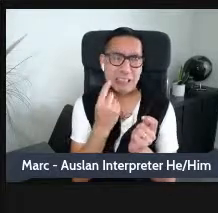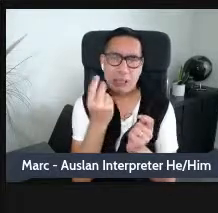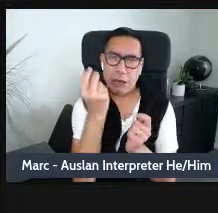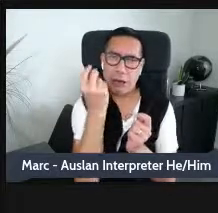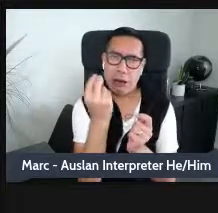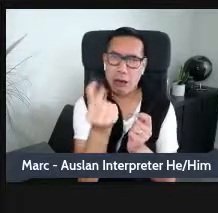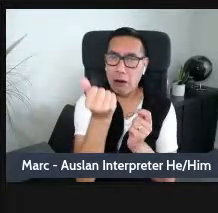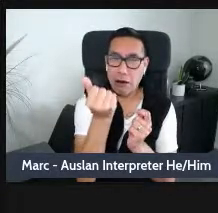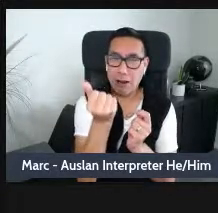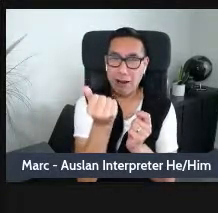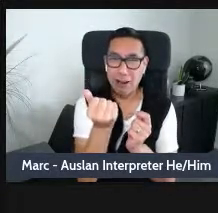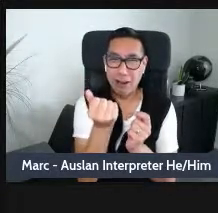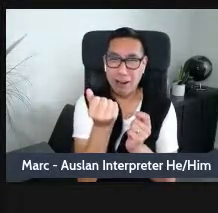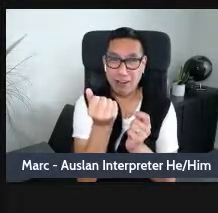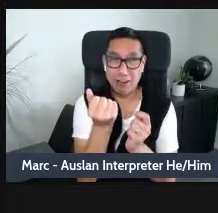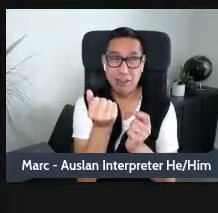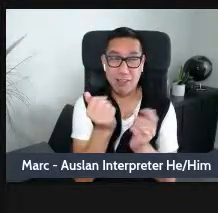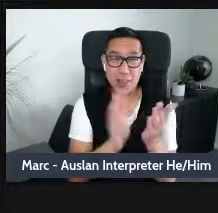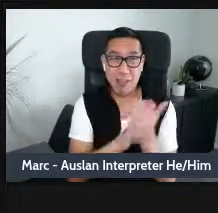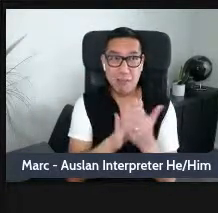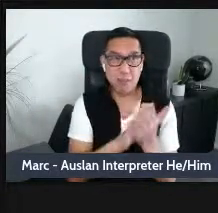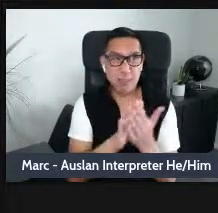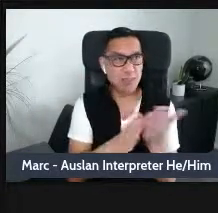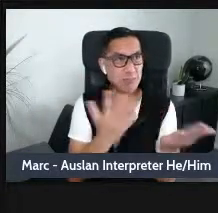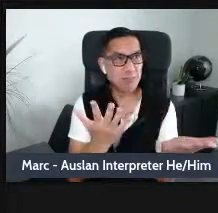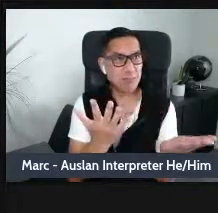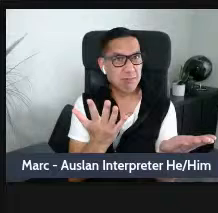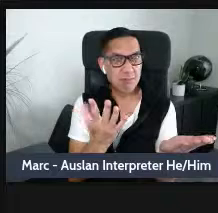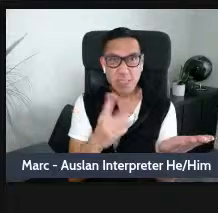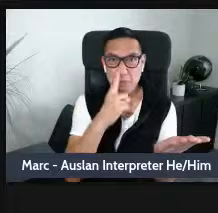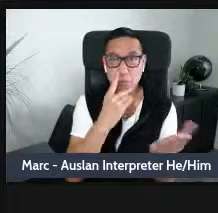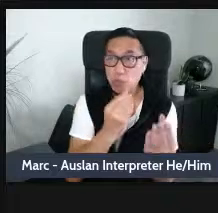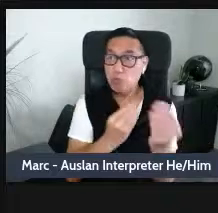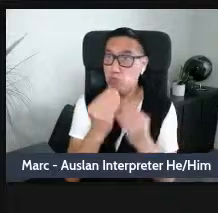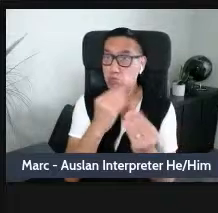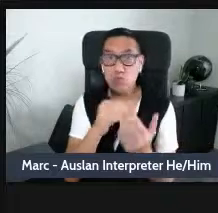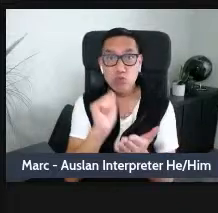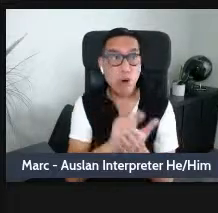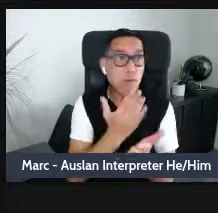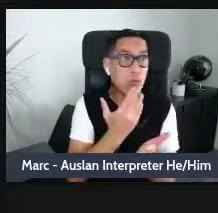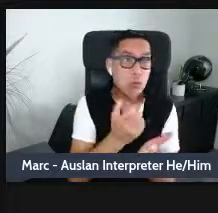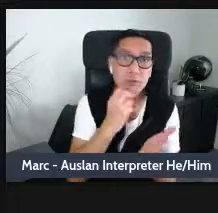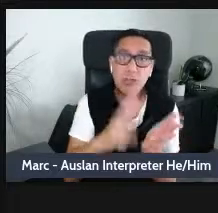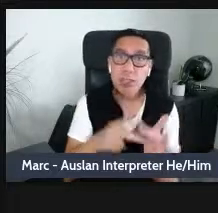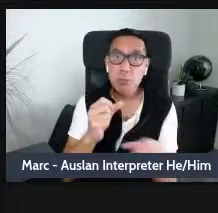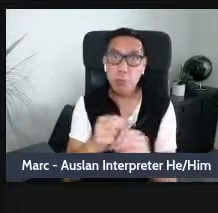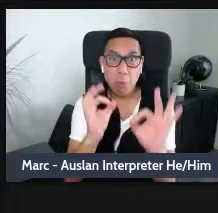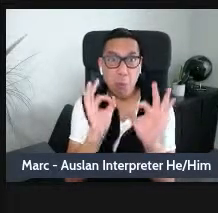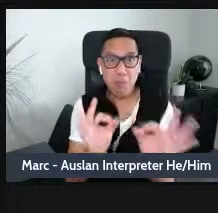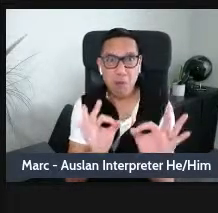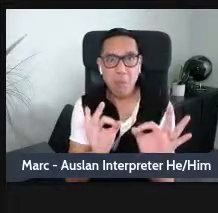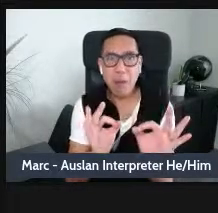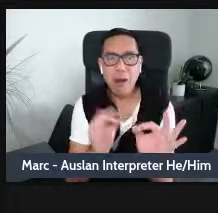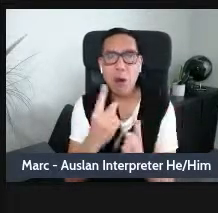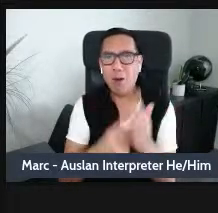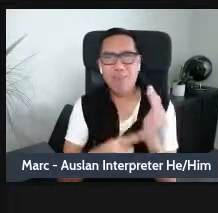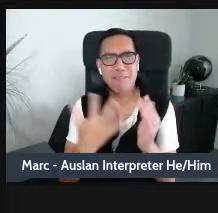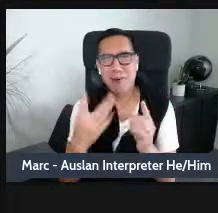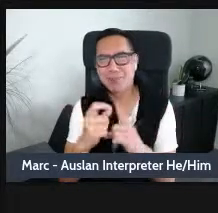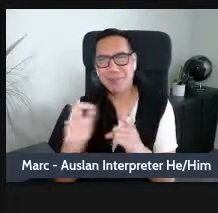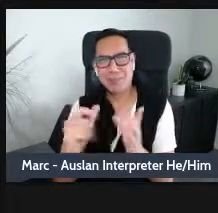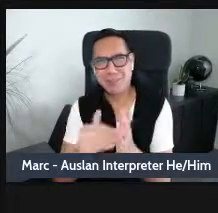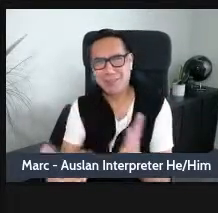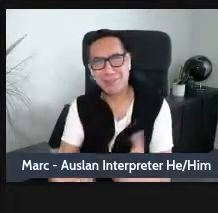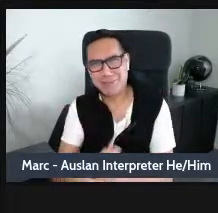just the 5% of Australians eating the right amount of fruits and veg. So also, like